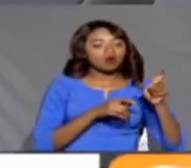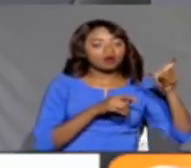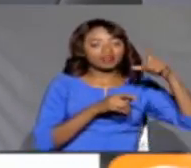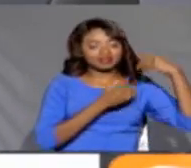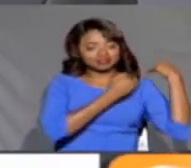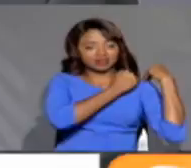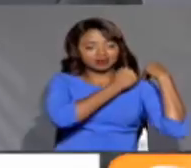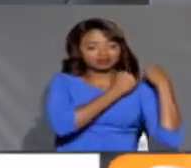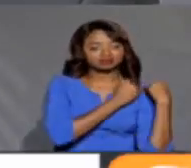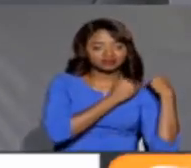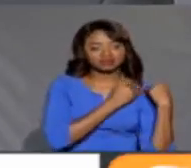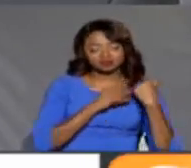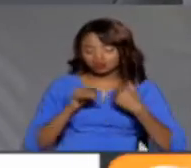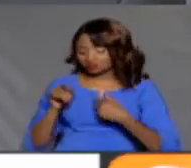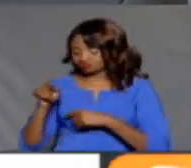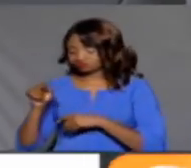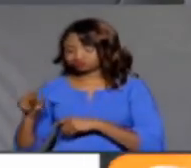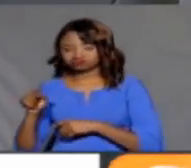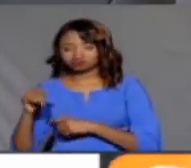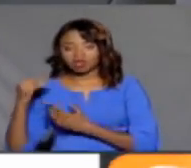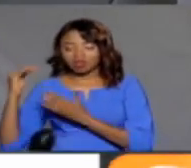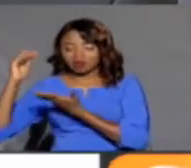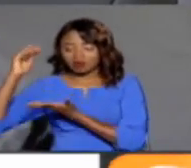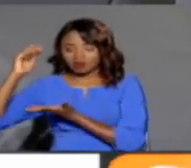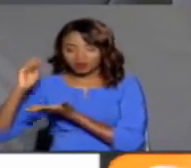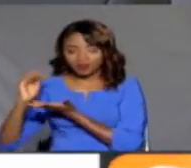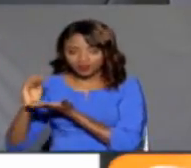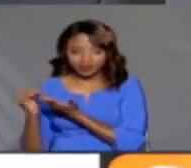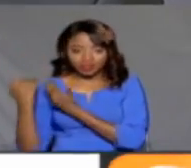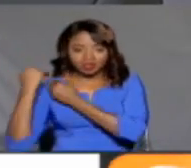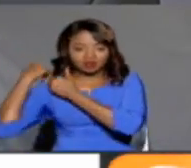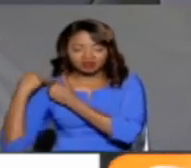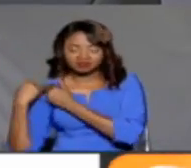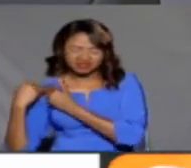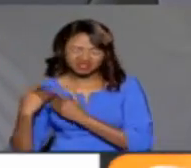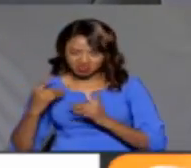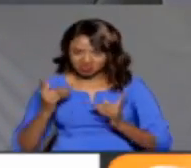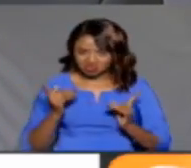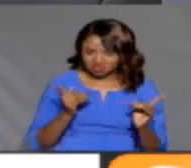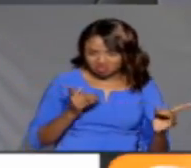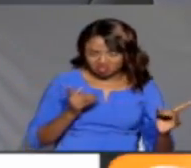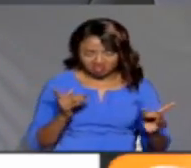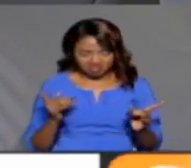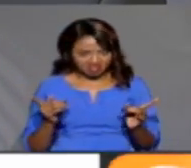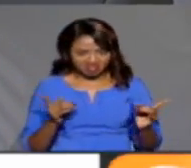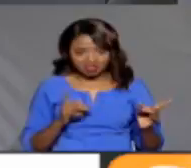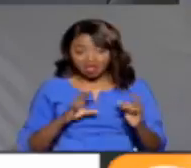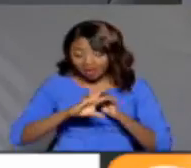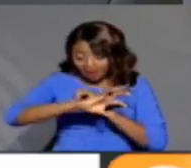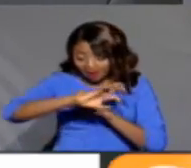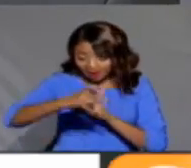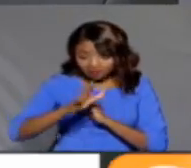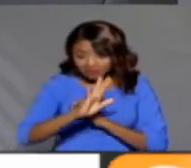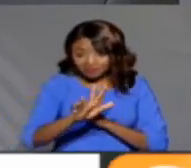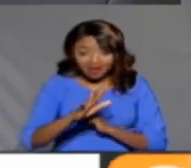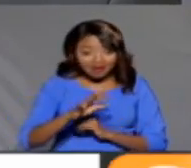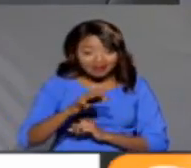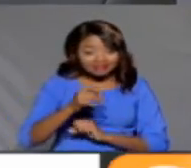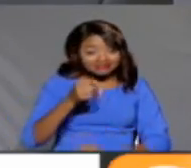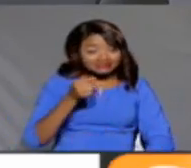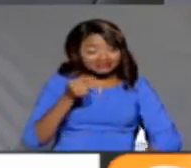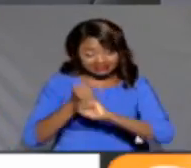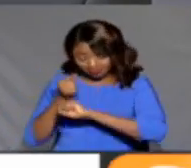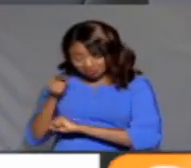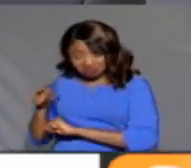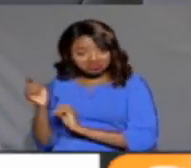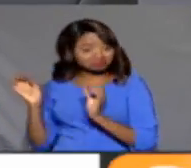Mizigo. Look at even in situations where the county assembly will not vote against the Punguza Mizigo bill,